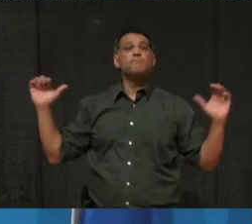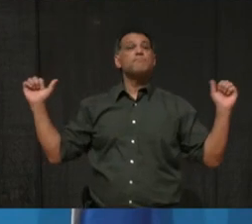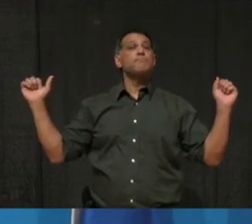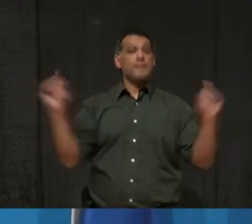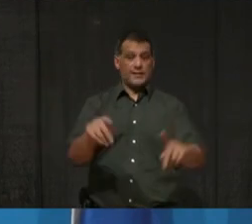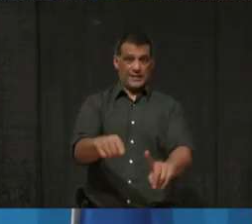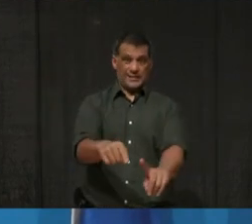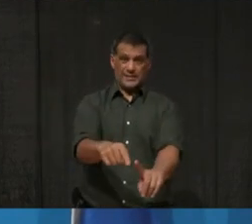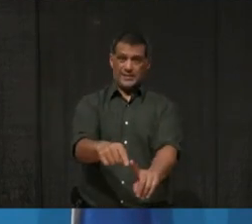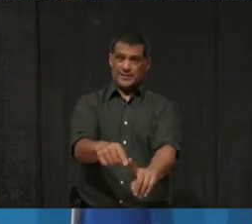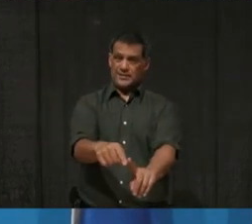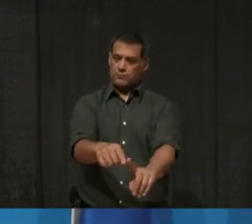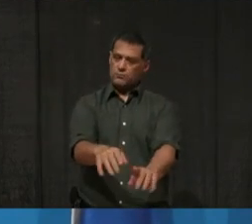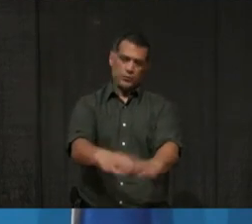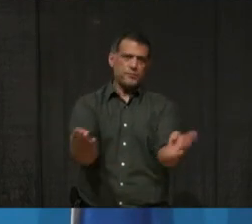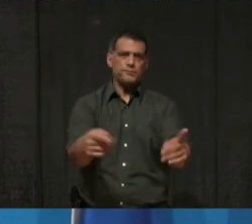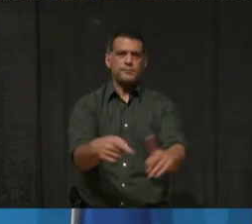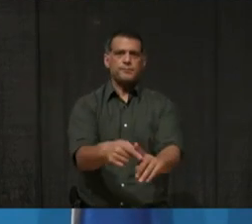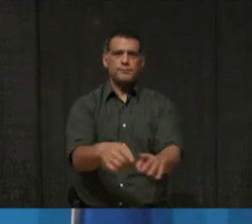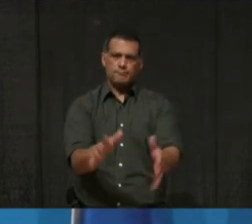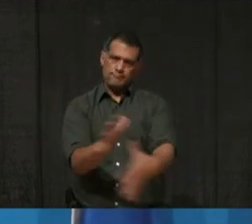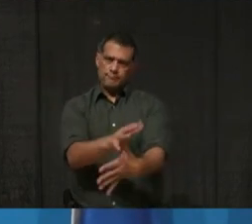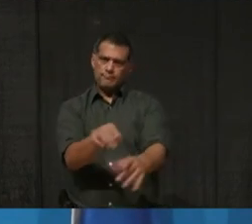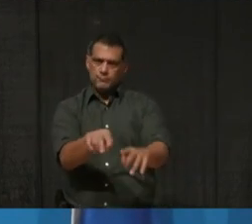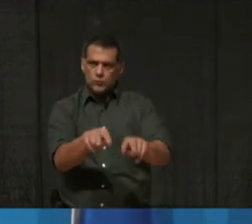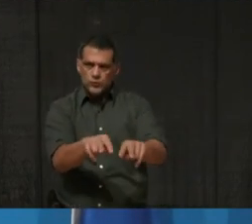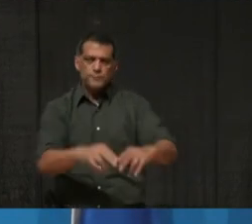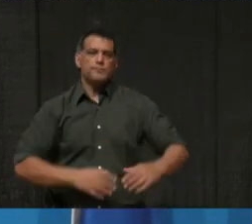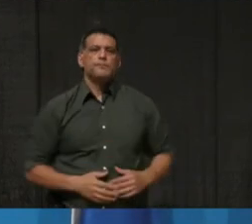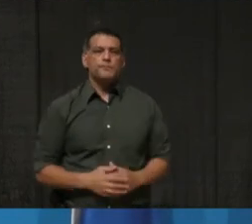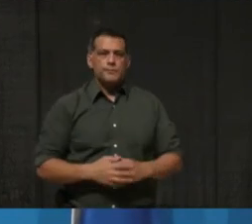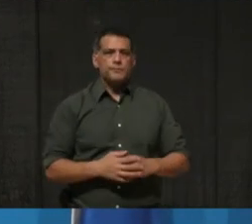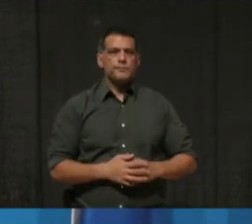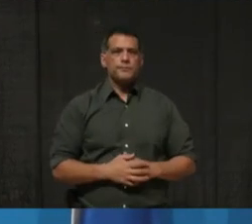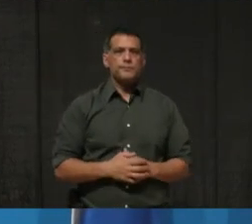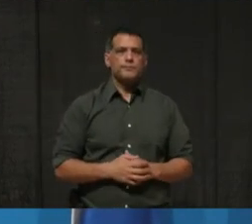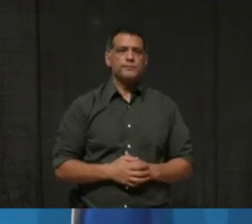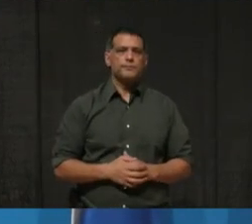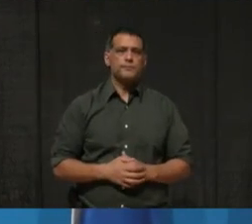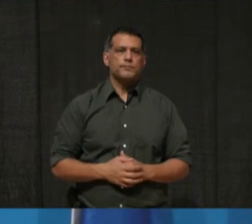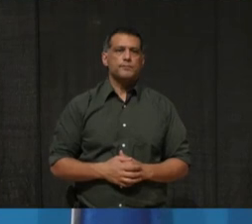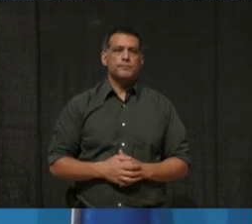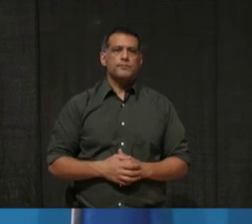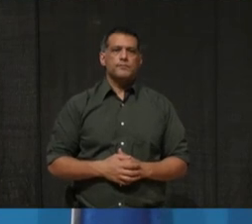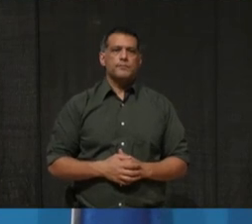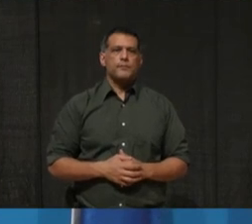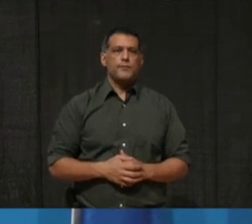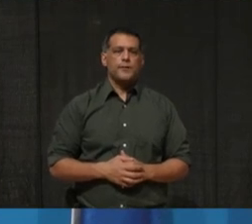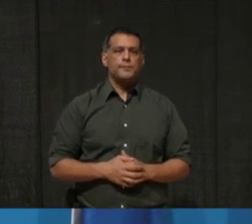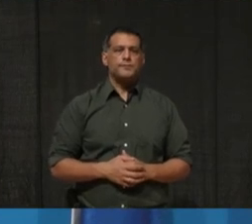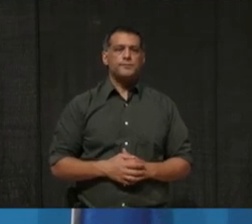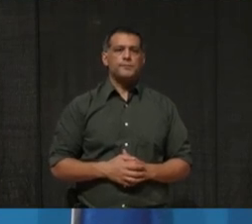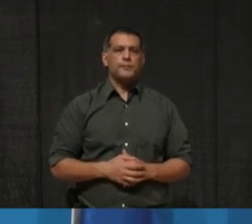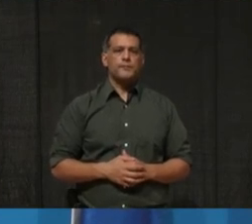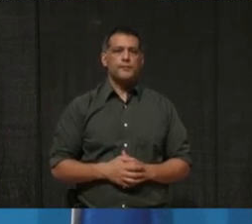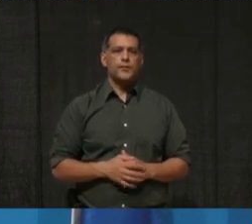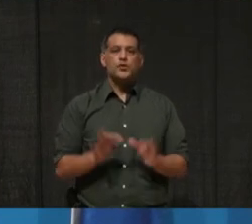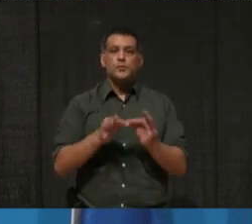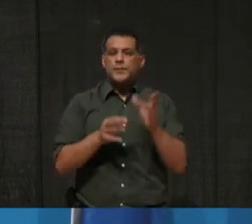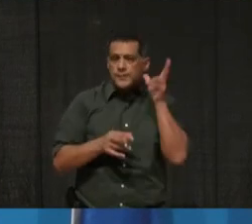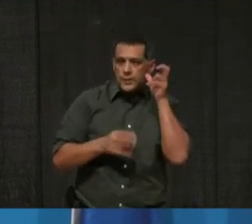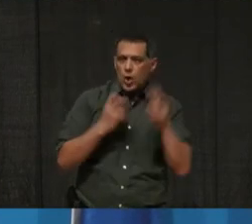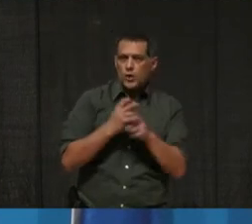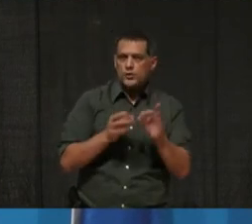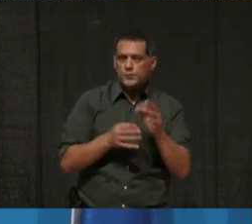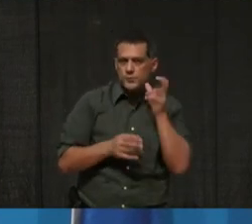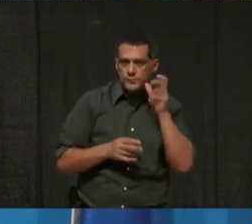in the pandemic when the province had opened things up a little bit more. You talked about the importance of balancing exposure. So I'm just